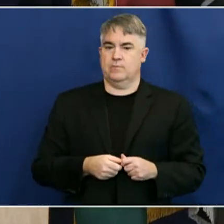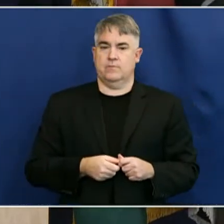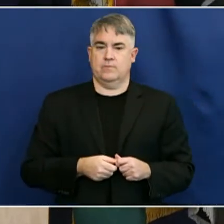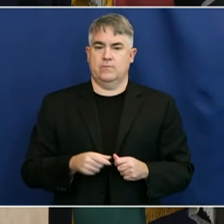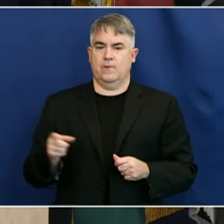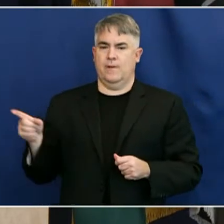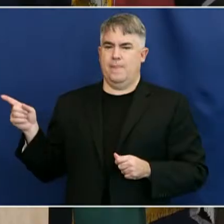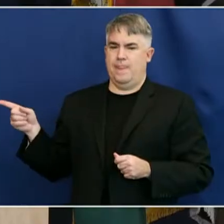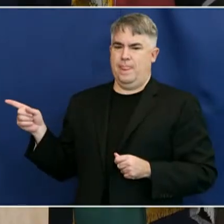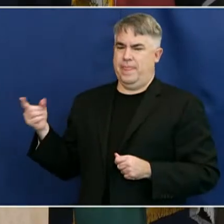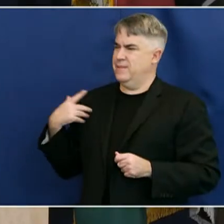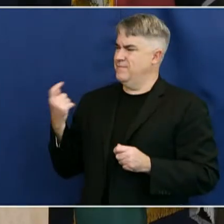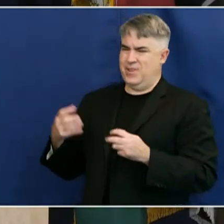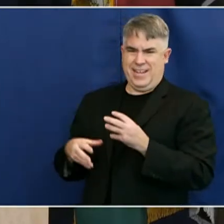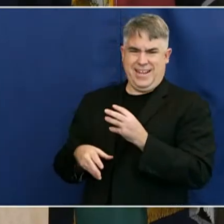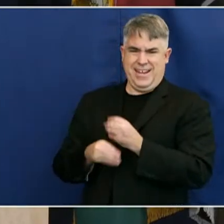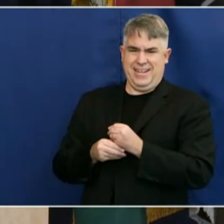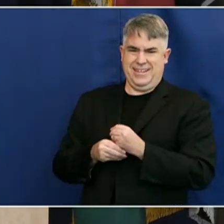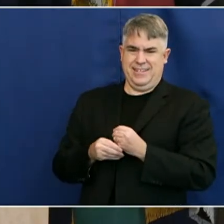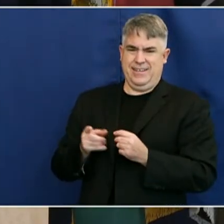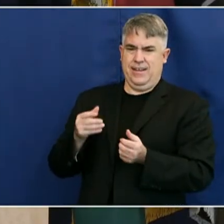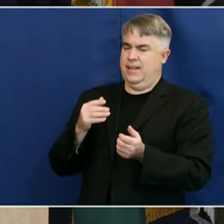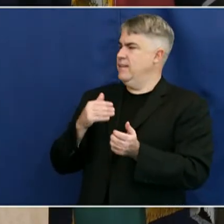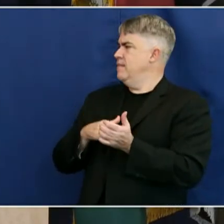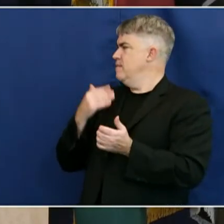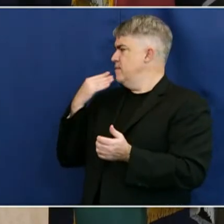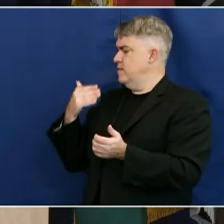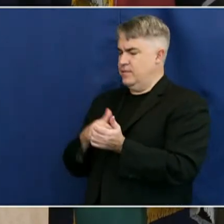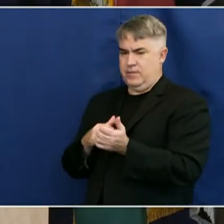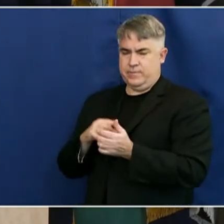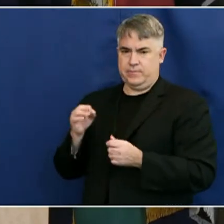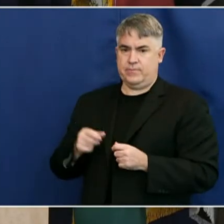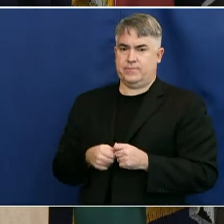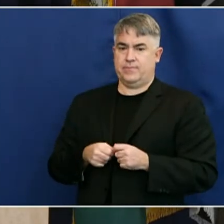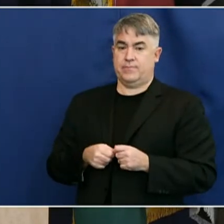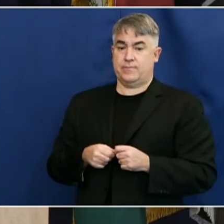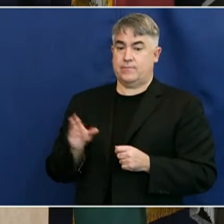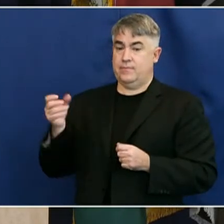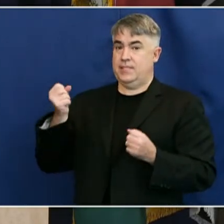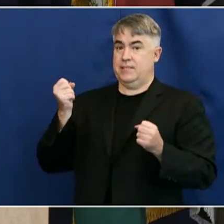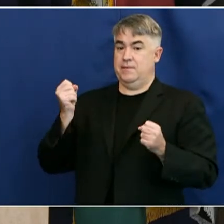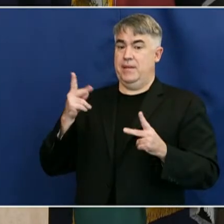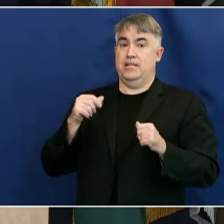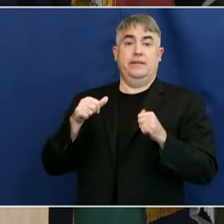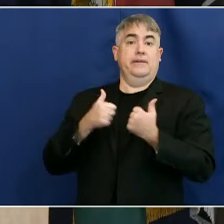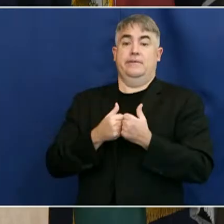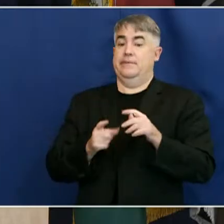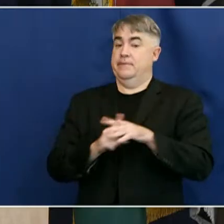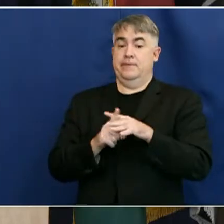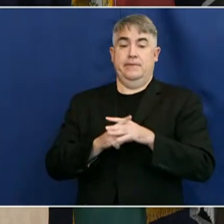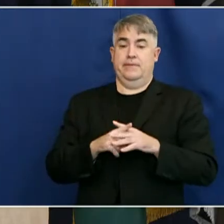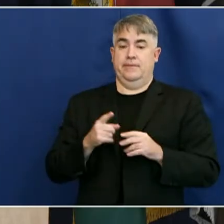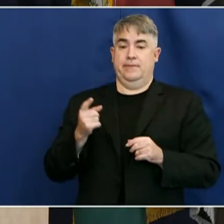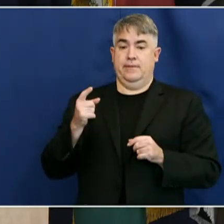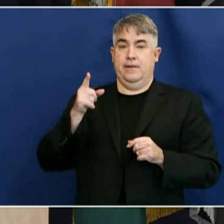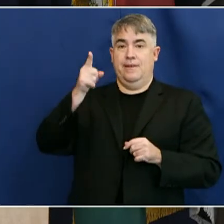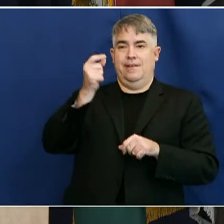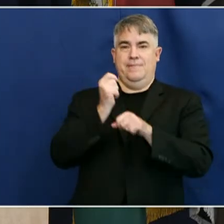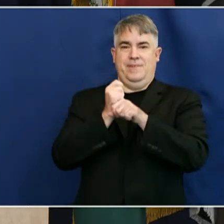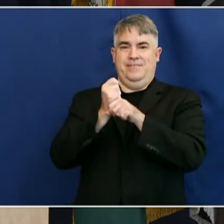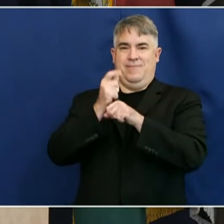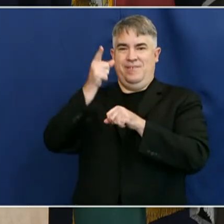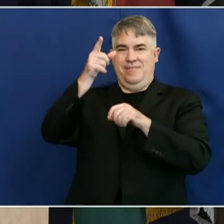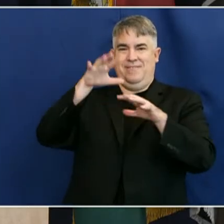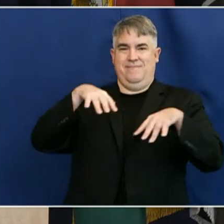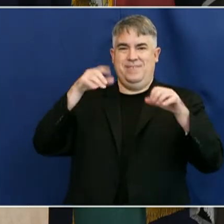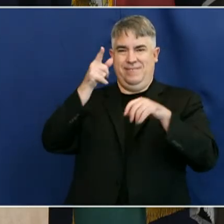One quick thing. Thank you, Dr. McDonald. Also, I just want to share the site that's had the most challenges with second doses, our Petco site. We have been informed they believe